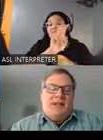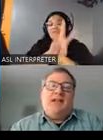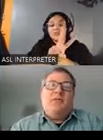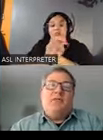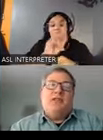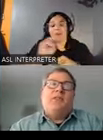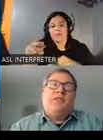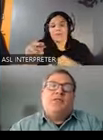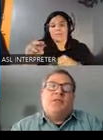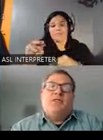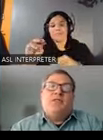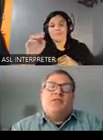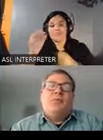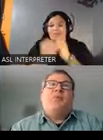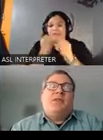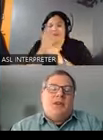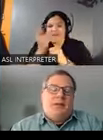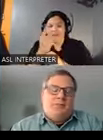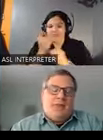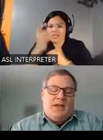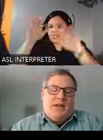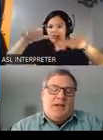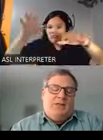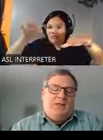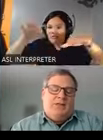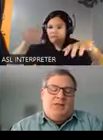in annual rainfall. So a rather sharp